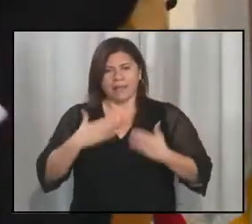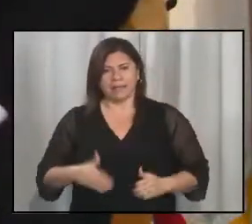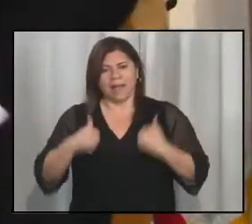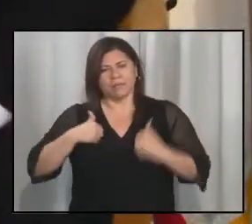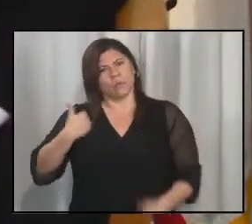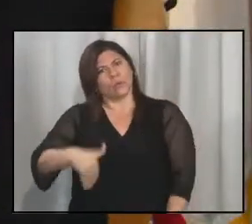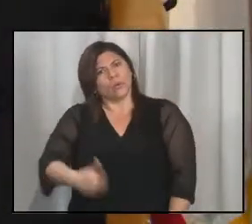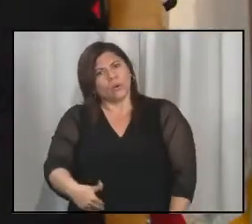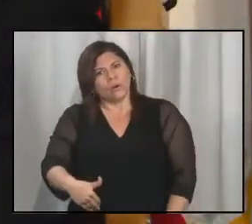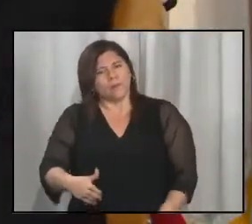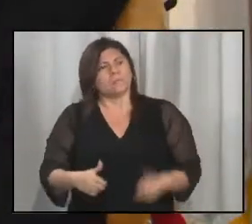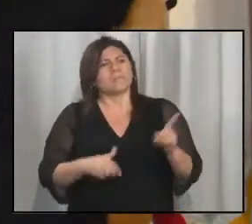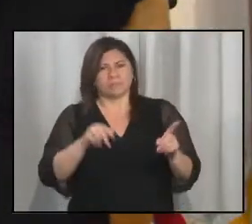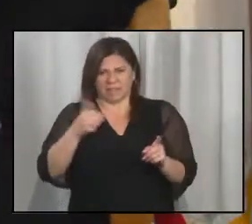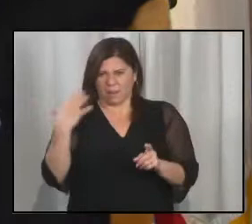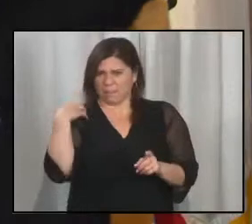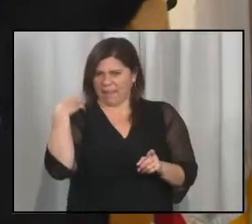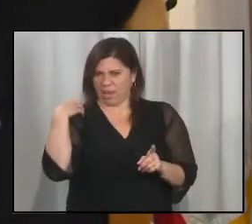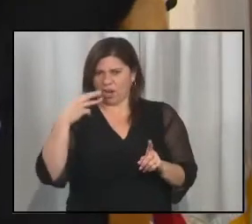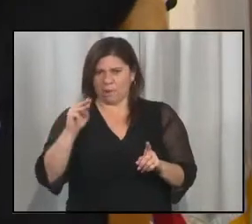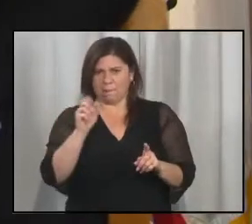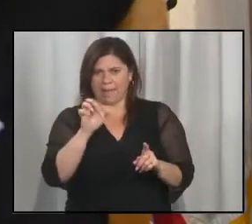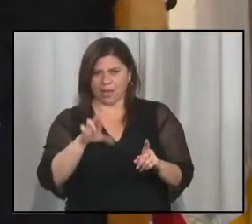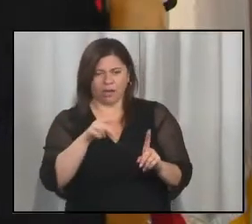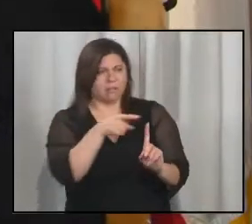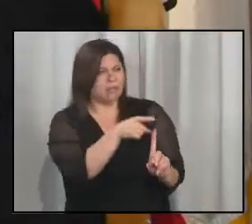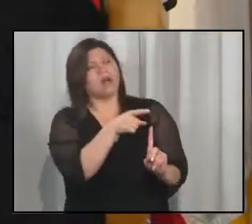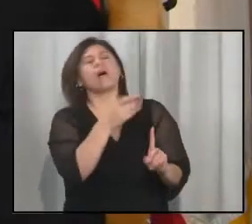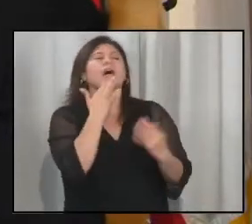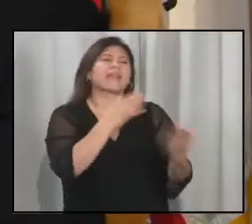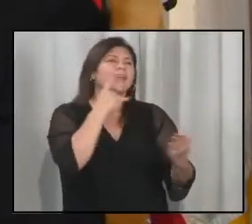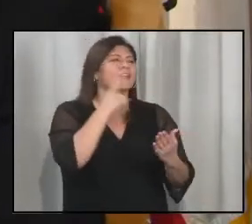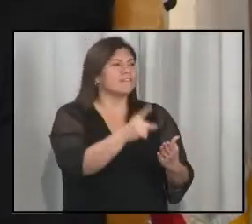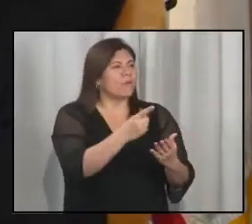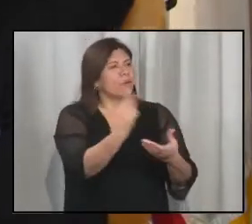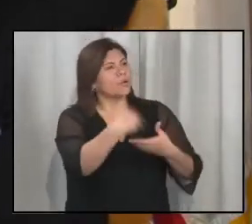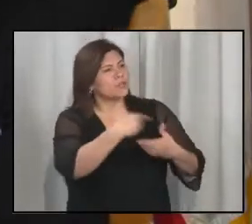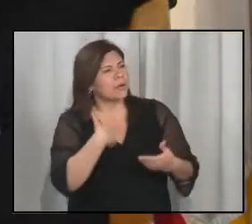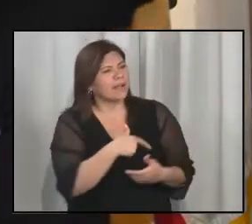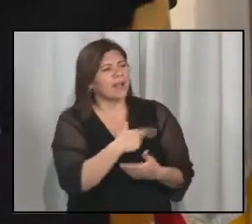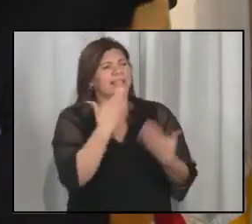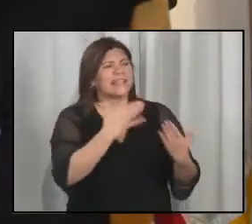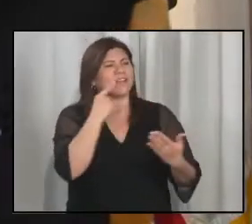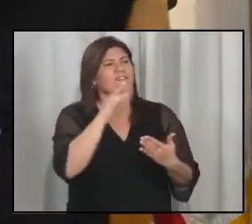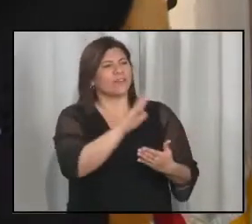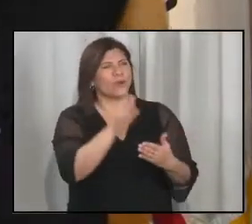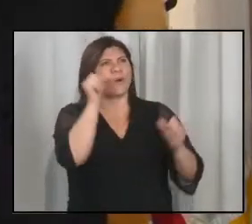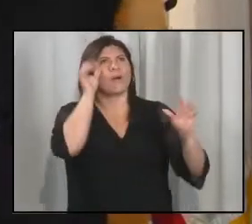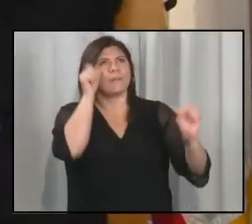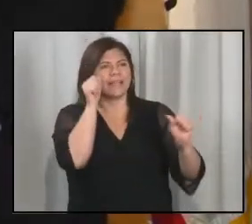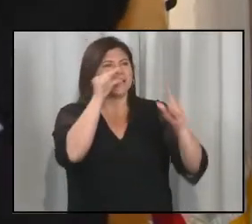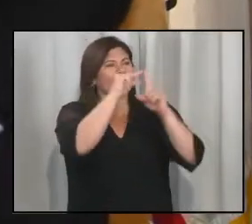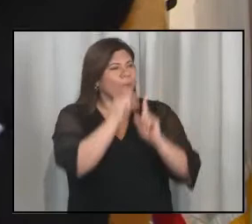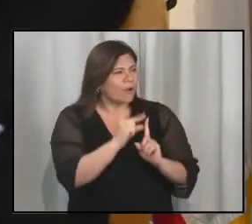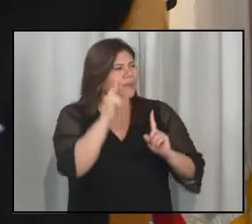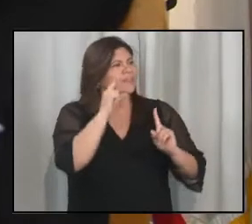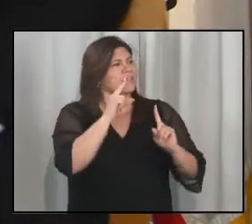Well, I appreciate you joining us, and thank you for your incredible work in our community.